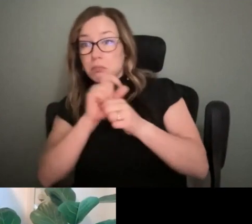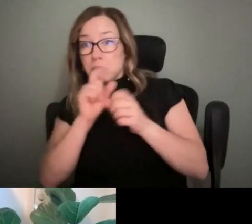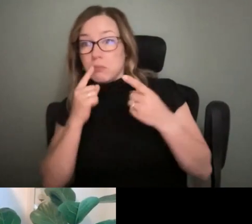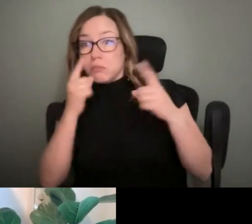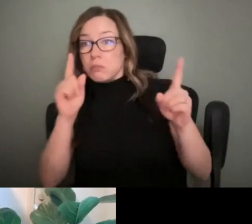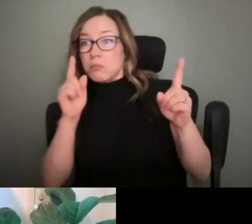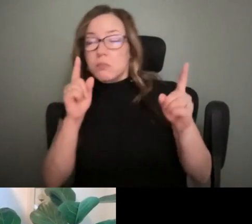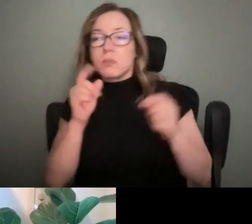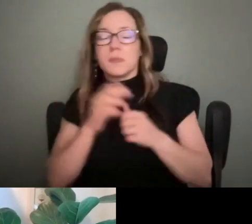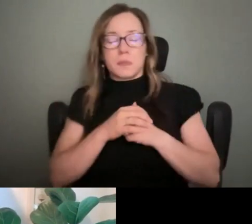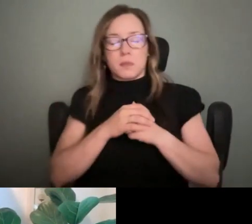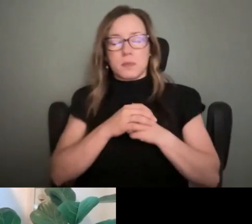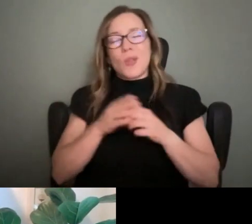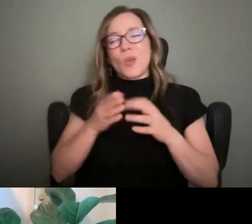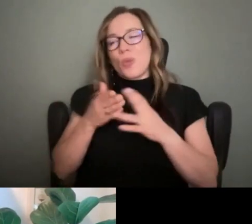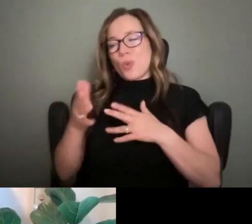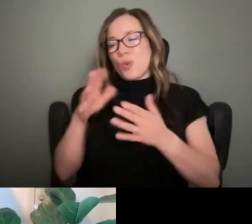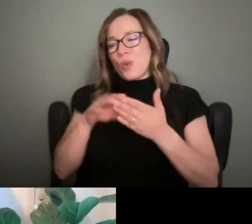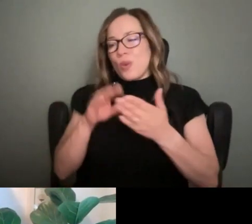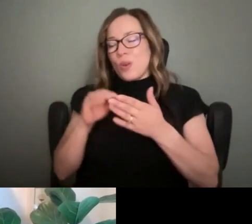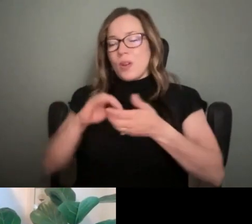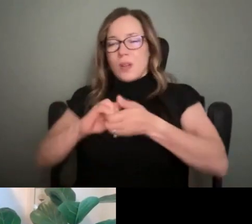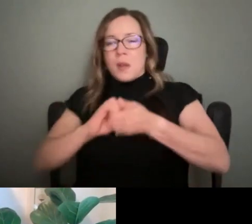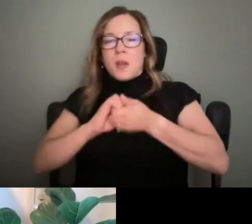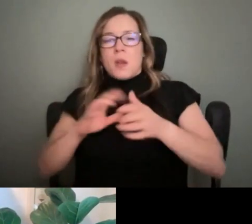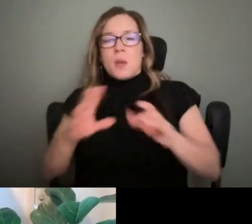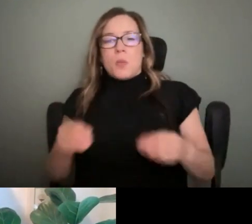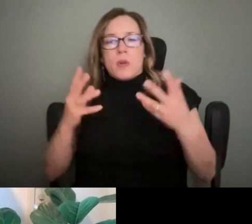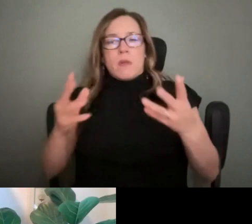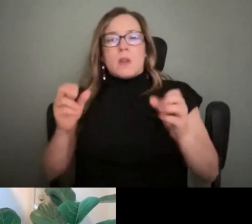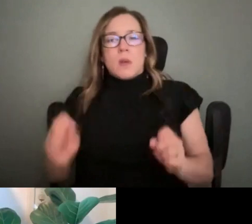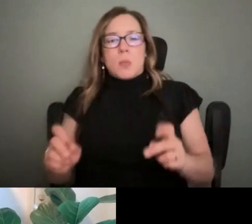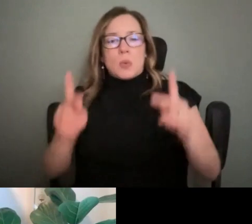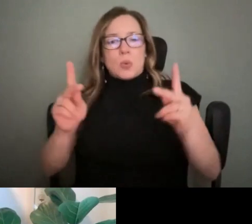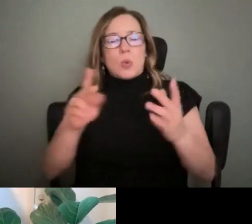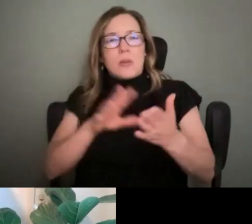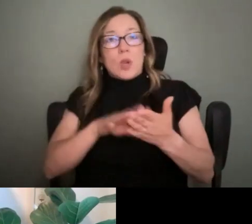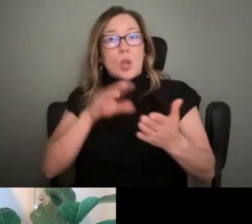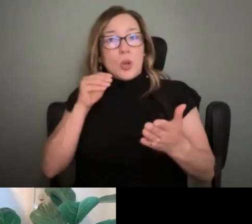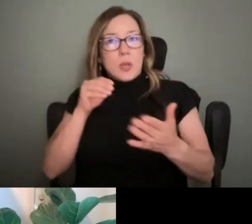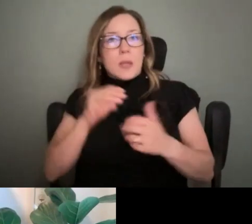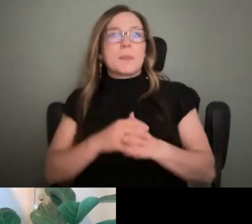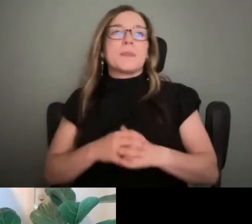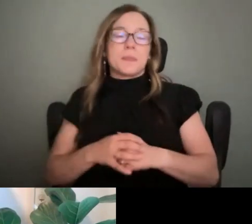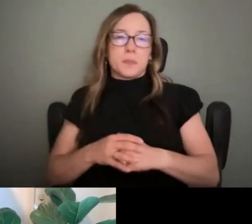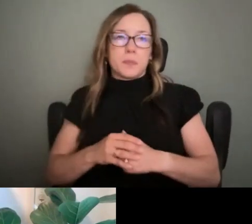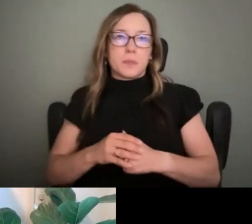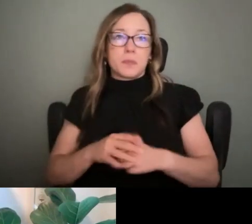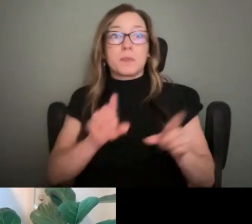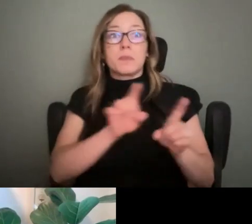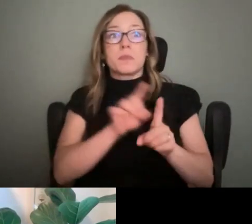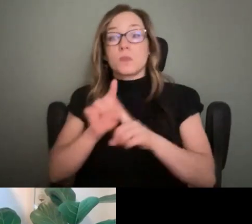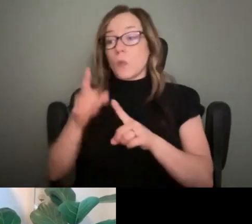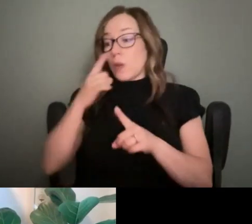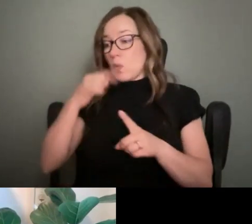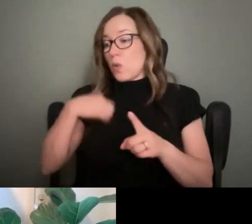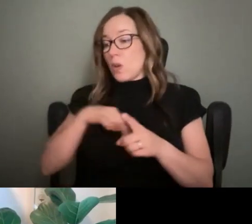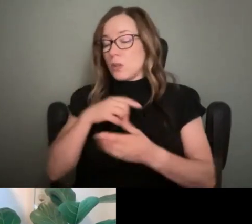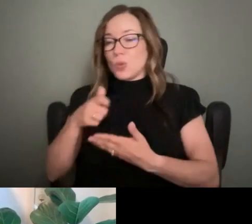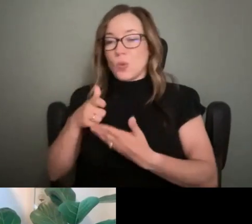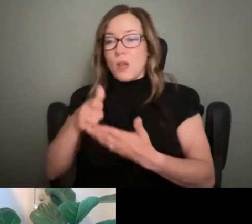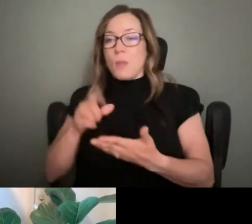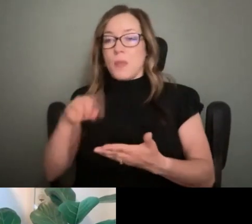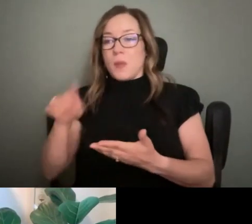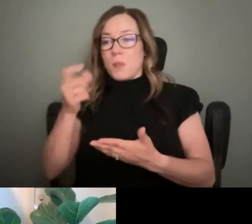doing that through a learning collaborative, I think, provides the opportunity for learning, and also for us to help them understand the